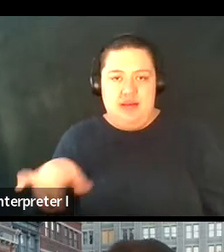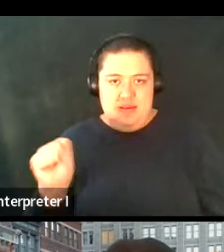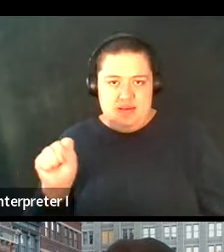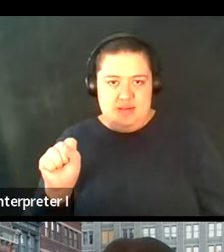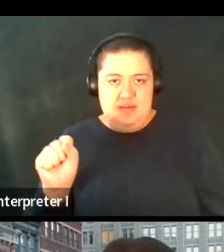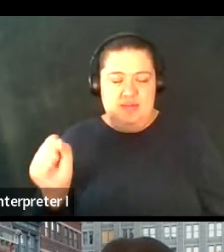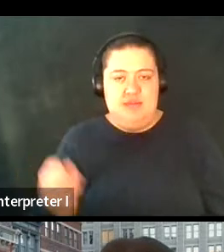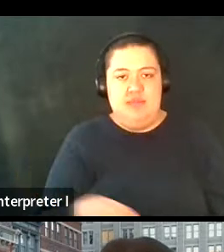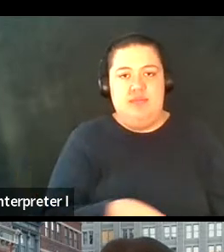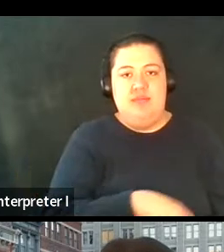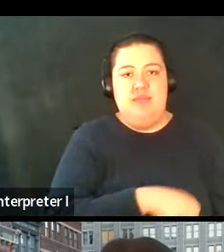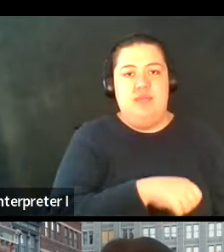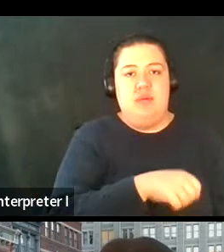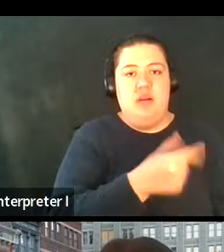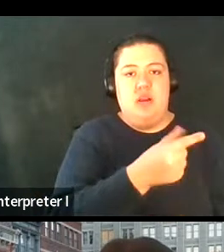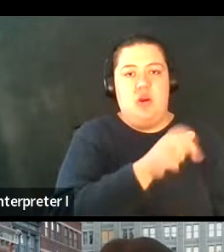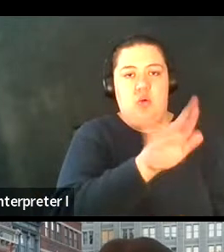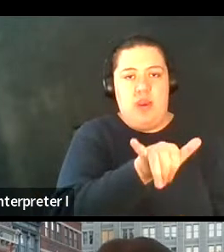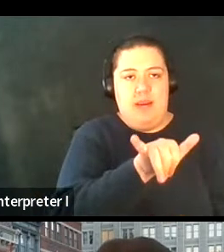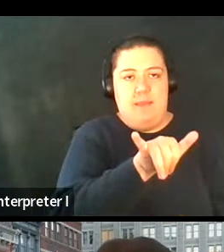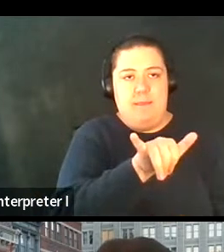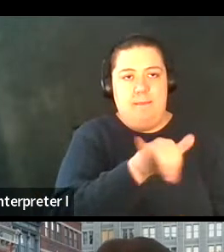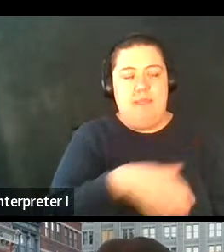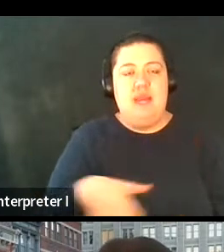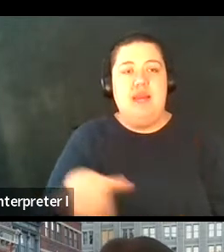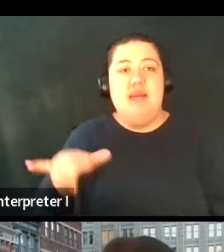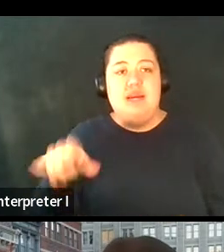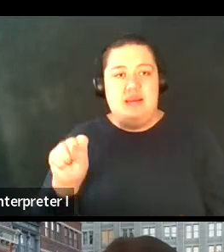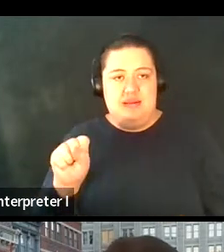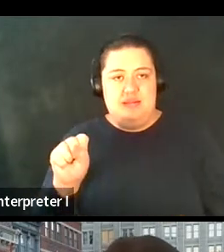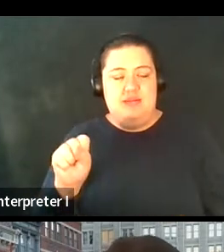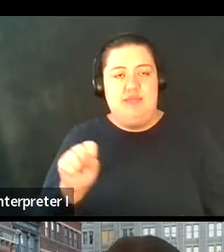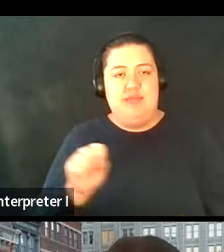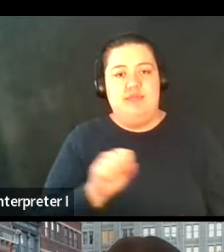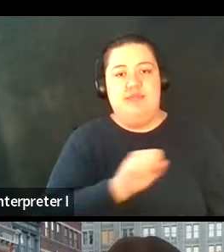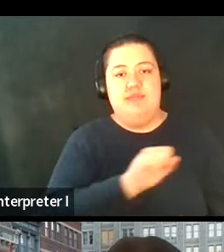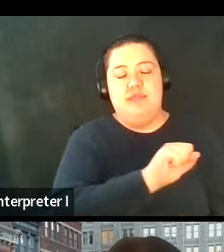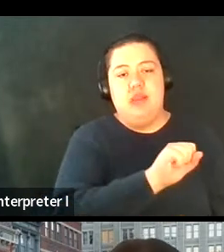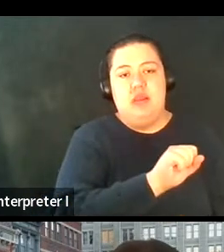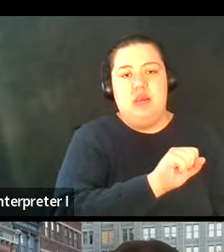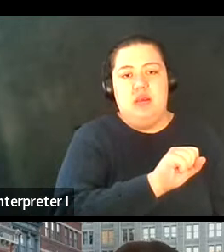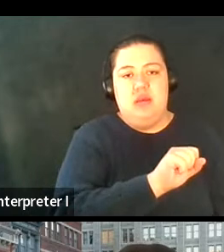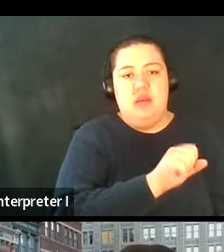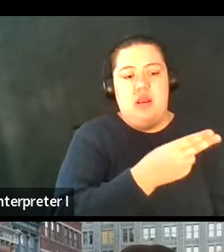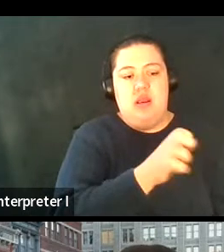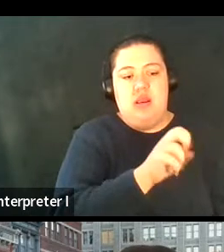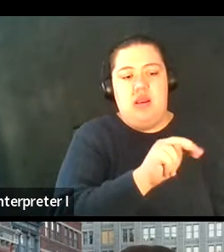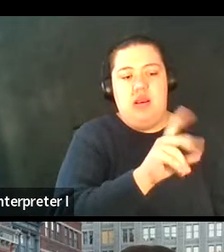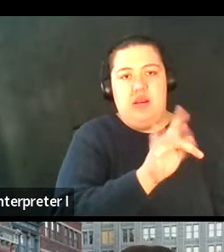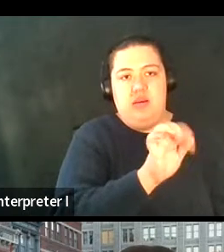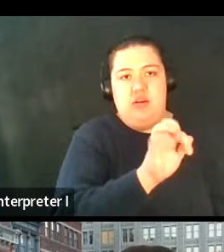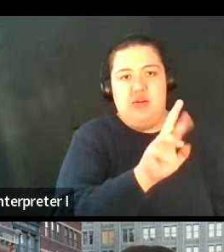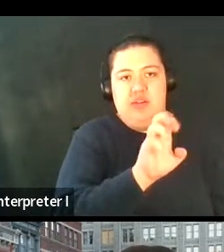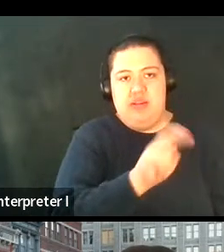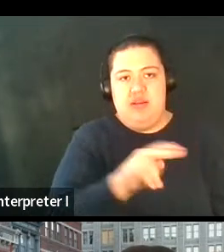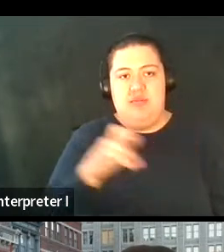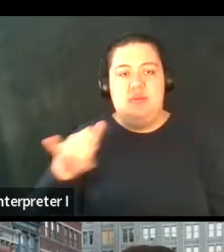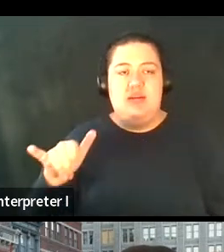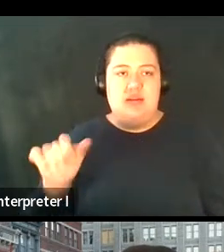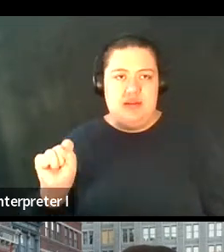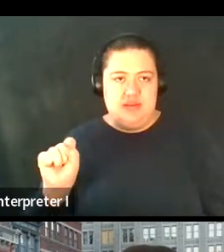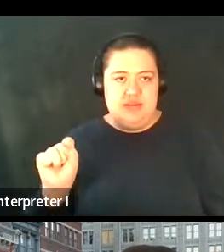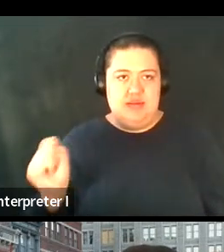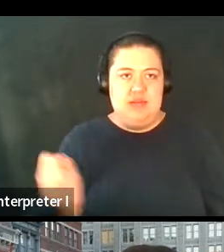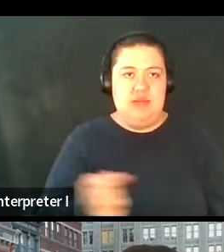Fruman votes yes. Councilmember Gray, yes, Councilmember Gray votes yes. Councilmember Henderson, Yes. Councilmember Henderson votes